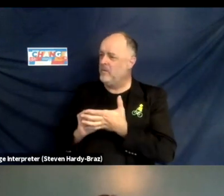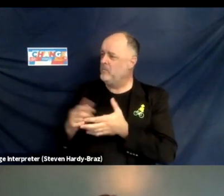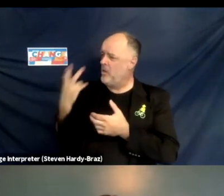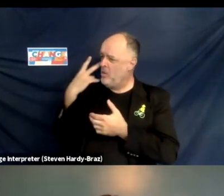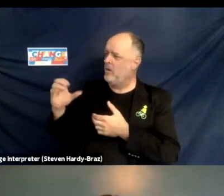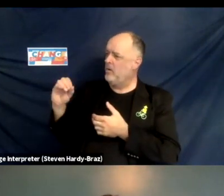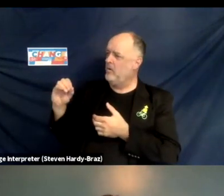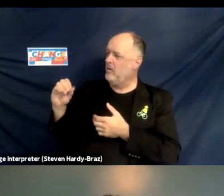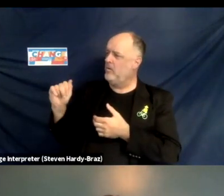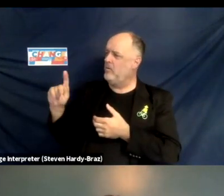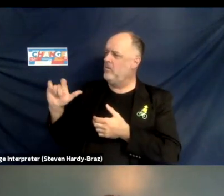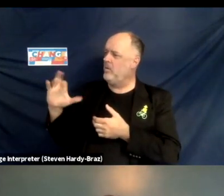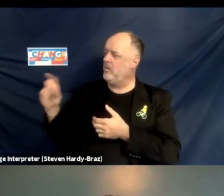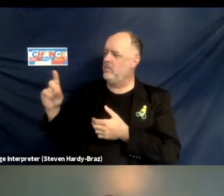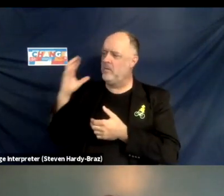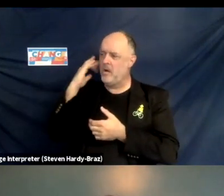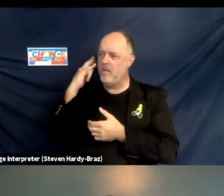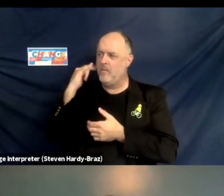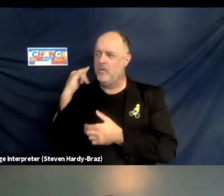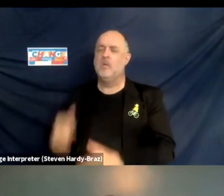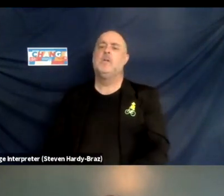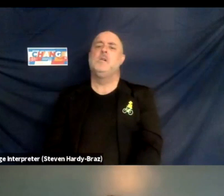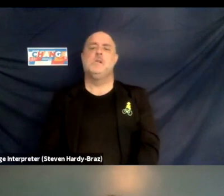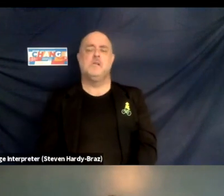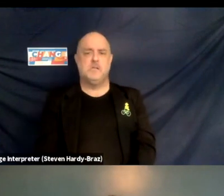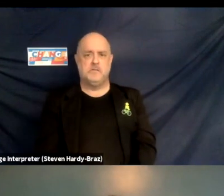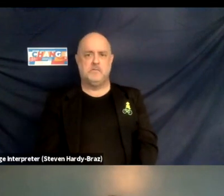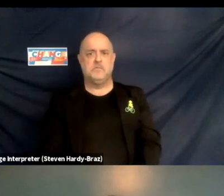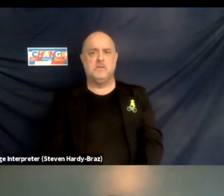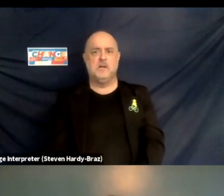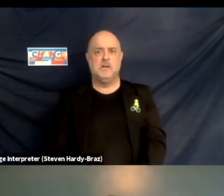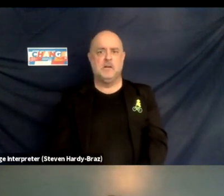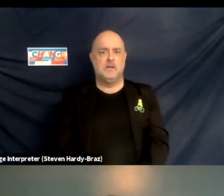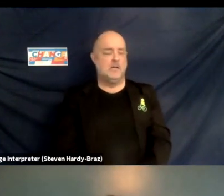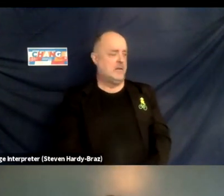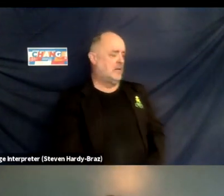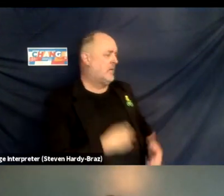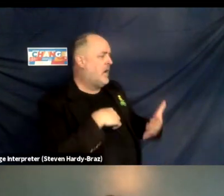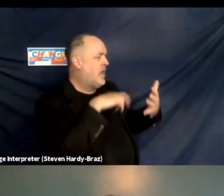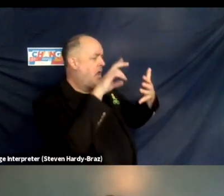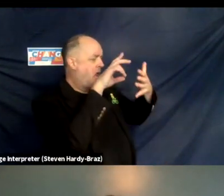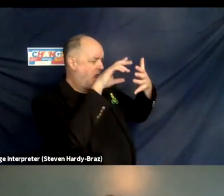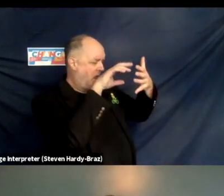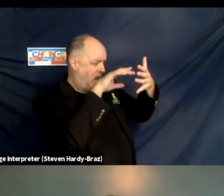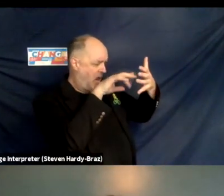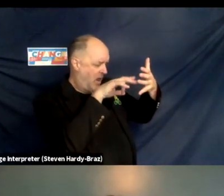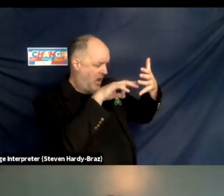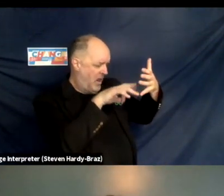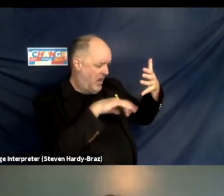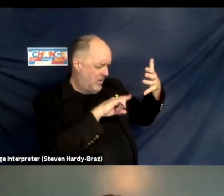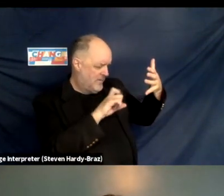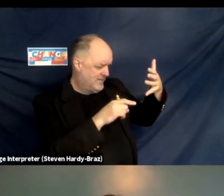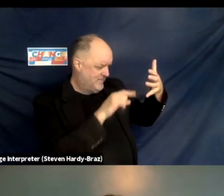Awesome, thank you. Mm-hmm. So scrolling through questions,